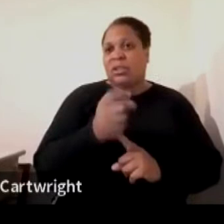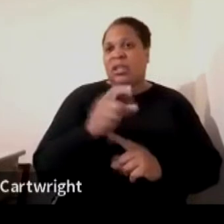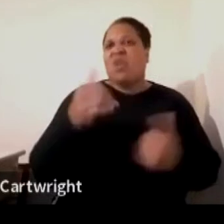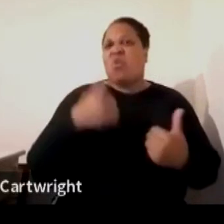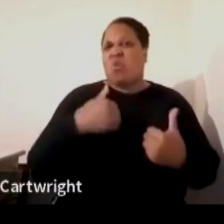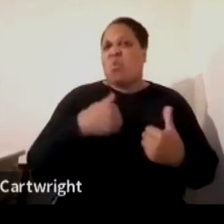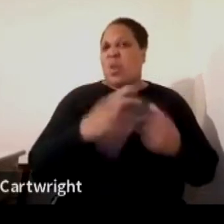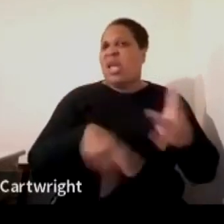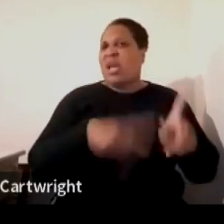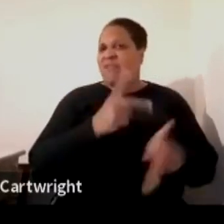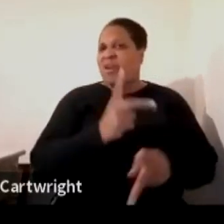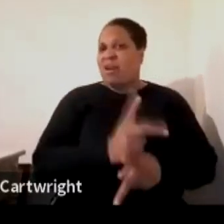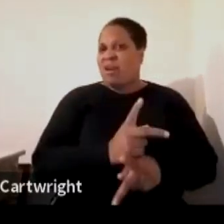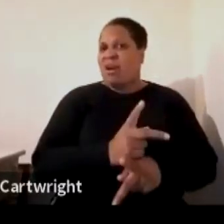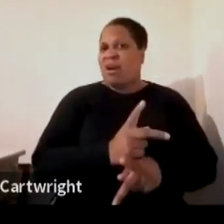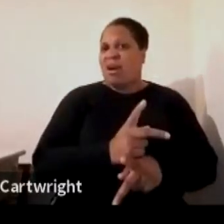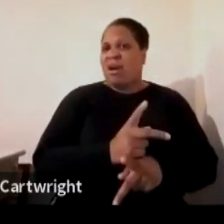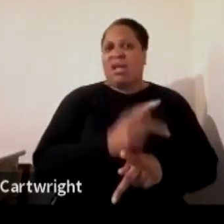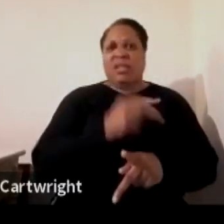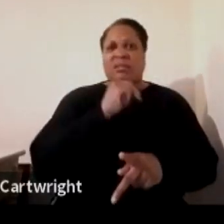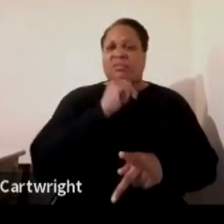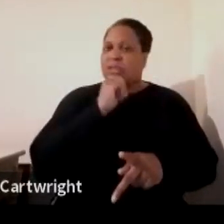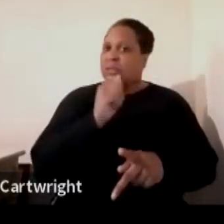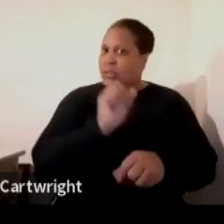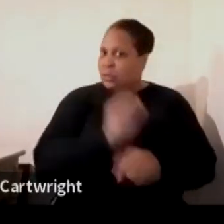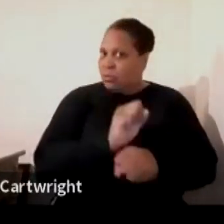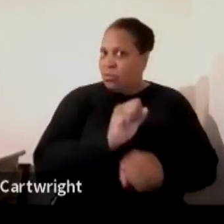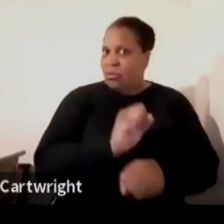that the vaccines are not effective against, as